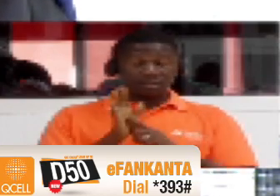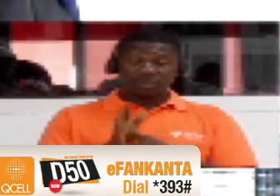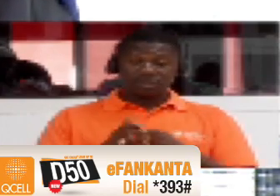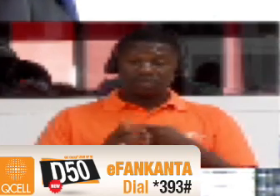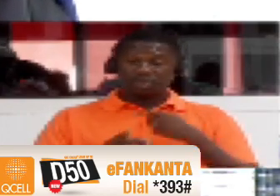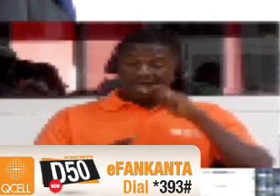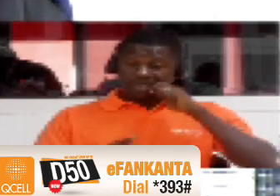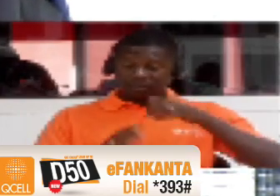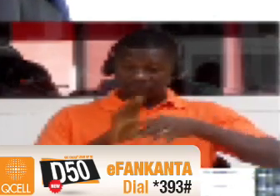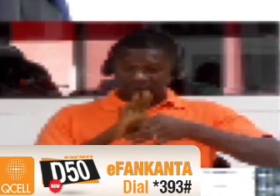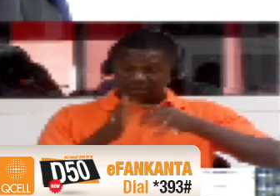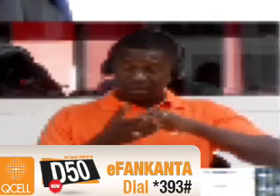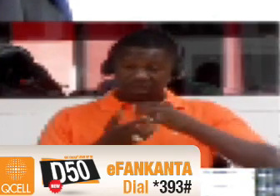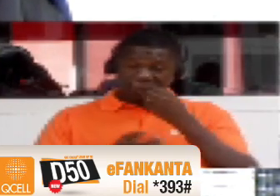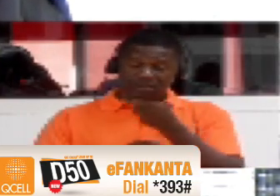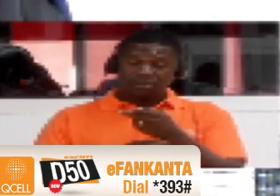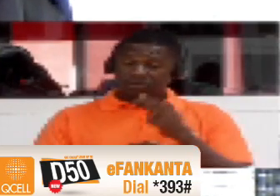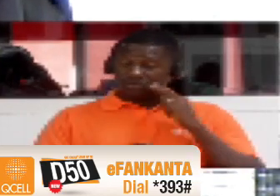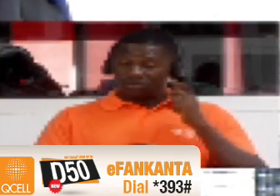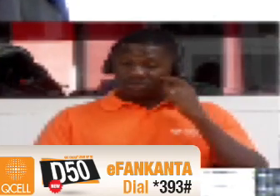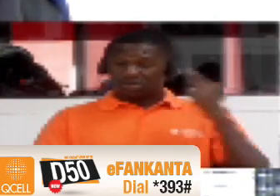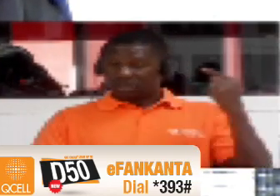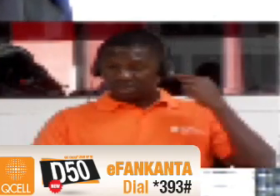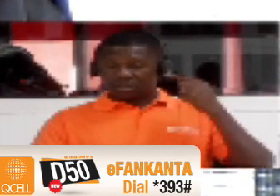barbecue, I used to hear